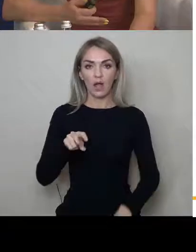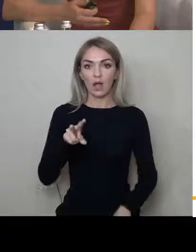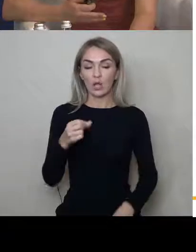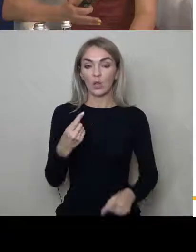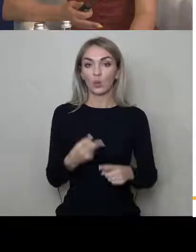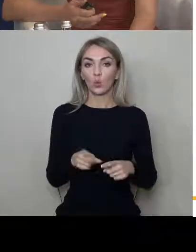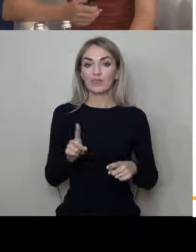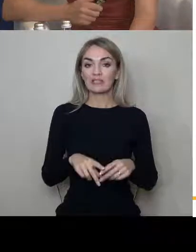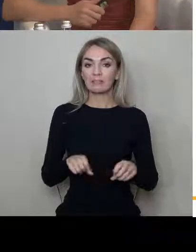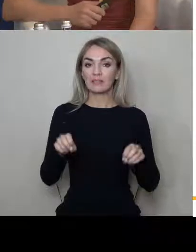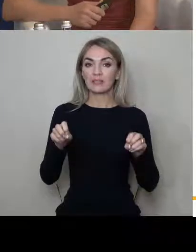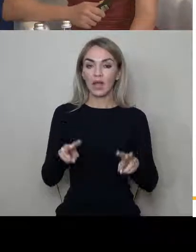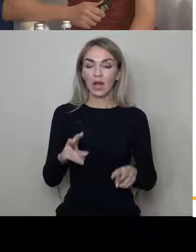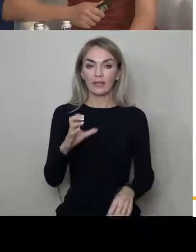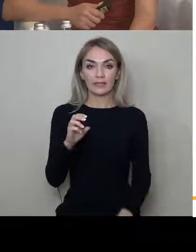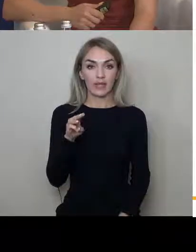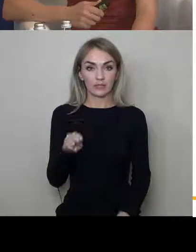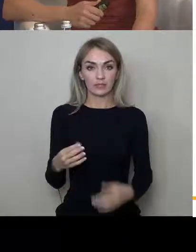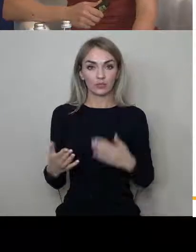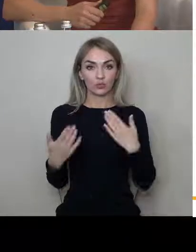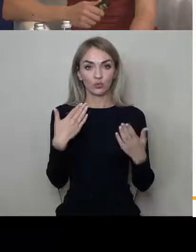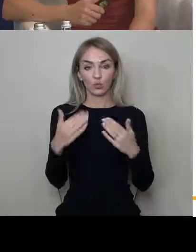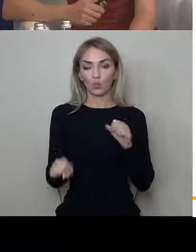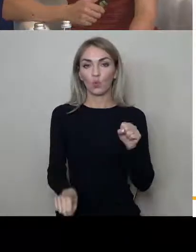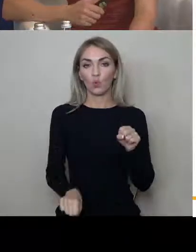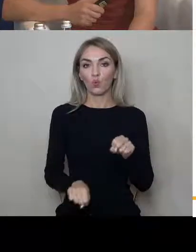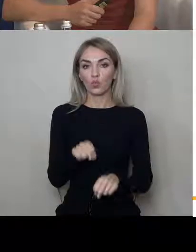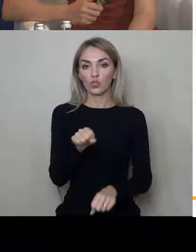but there are special articles